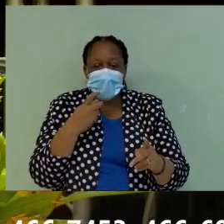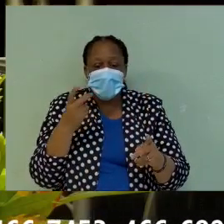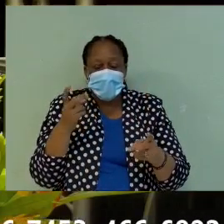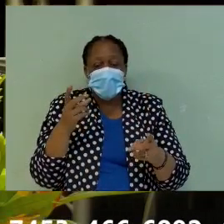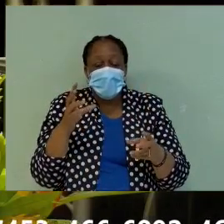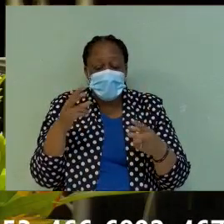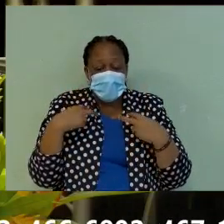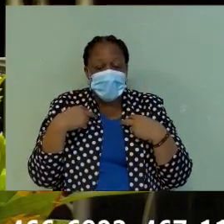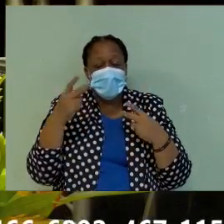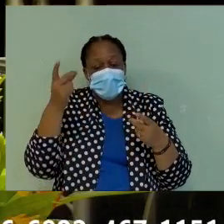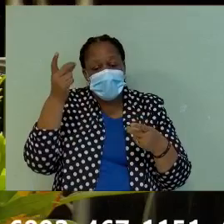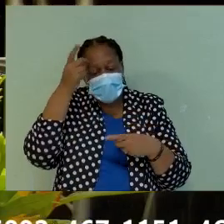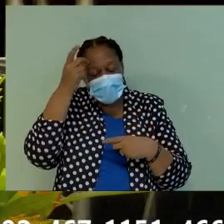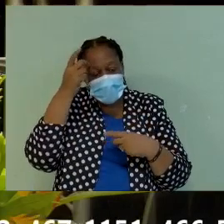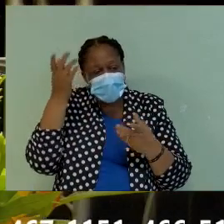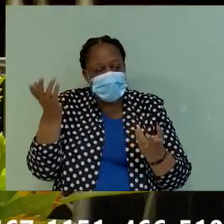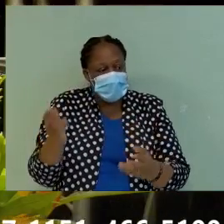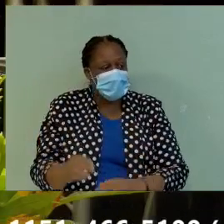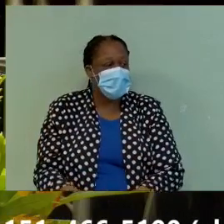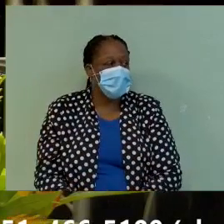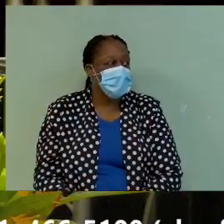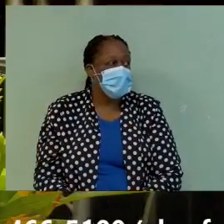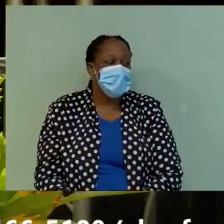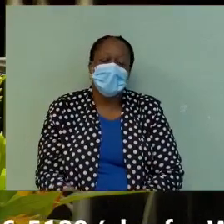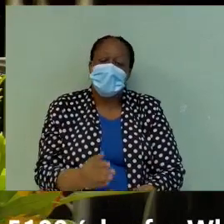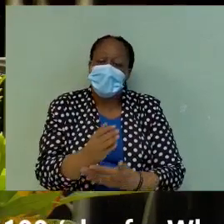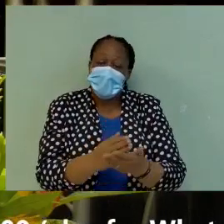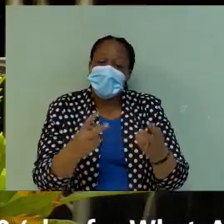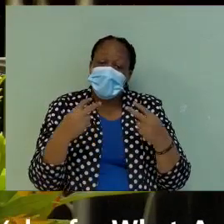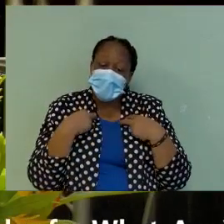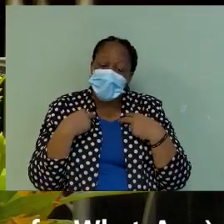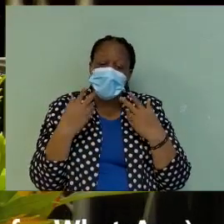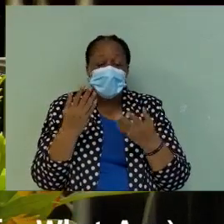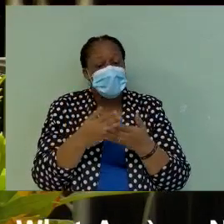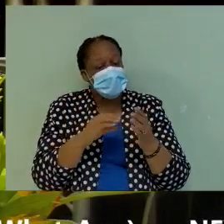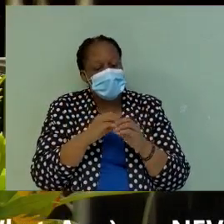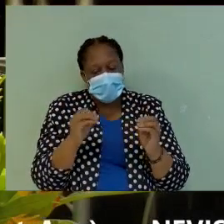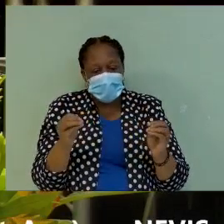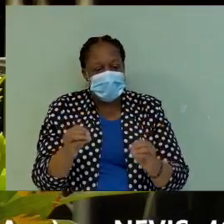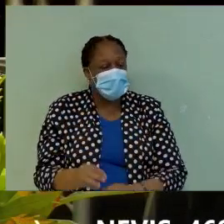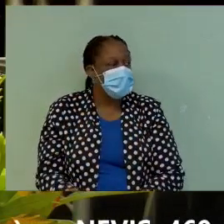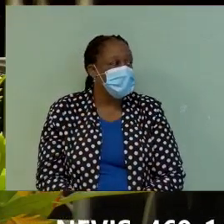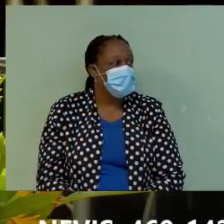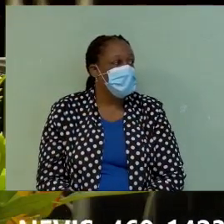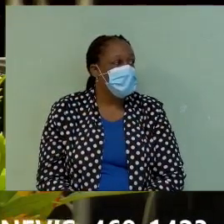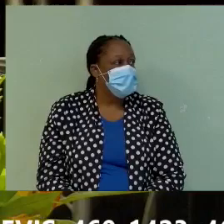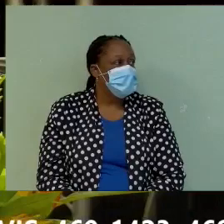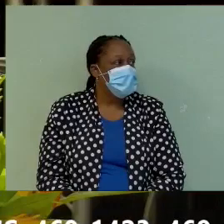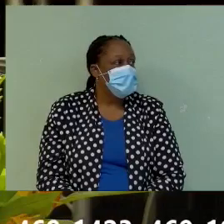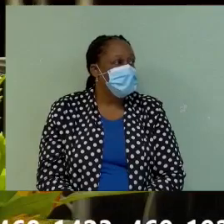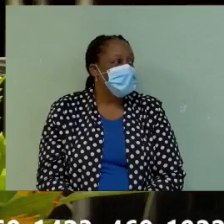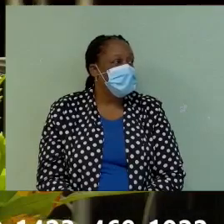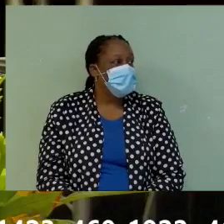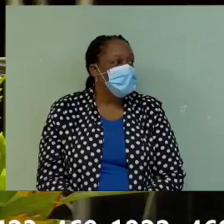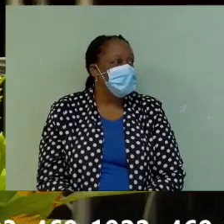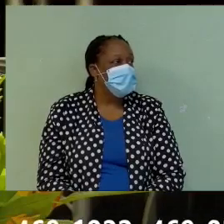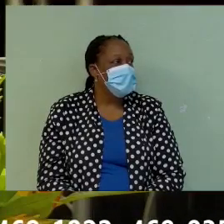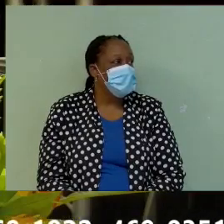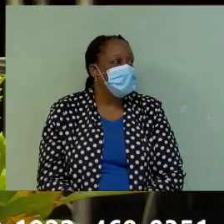Some of these had symptoms, some were symptom-free. Yesterday, in the situation report, I would